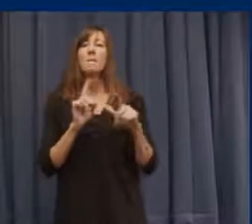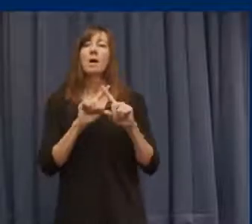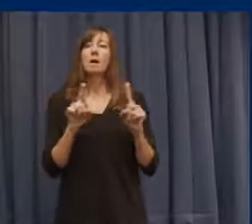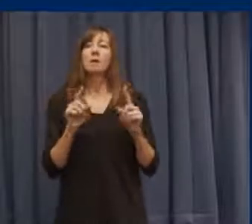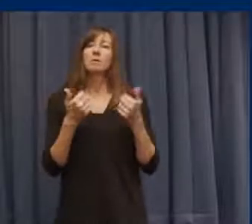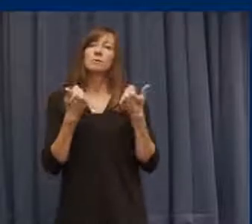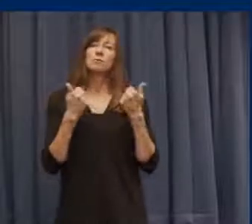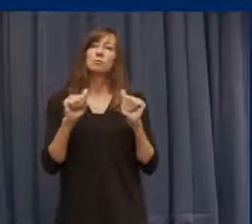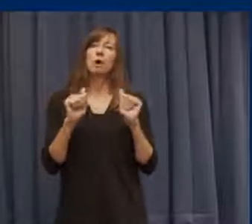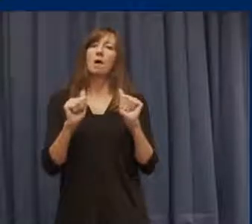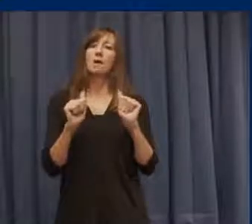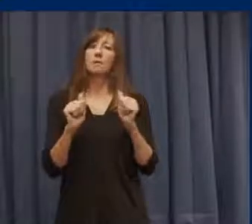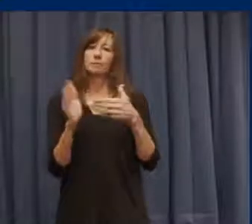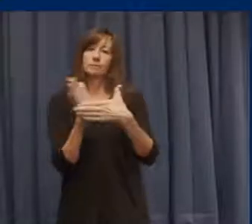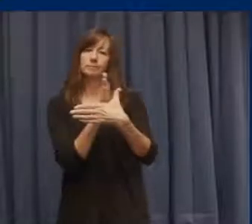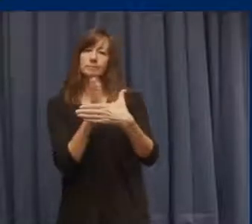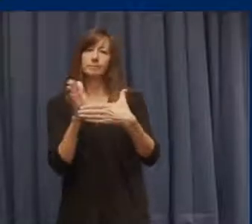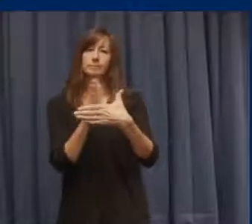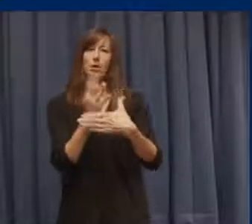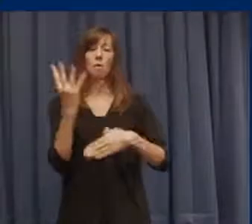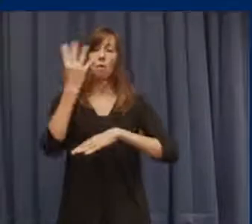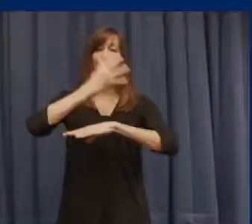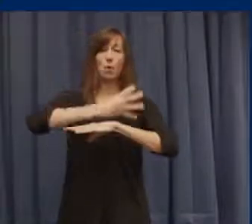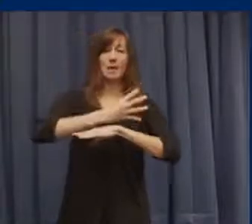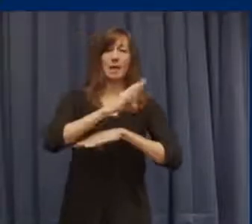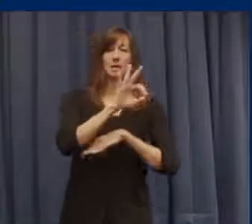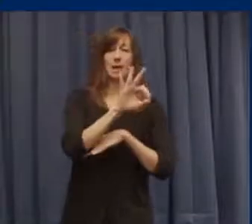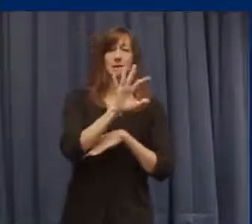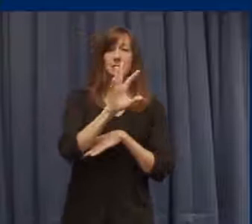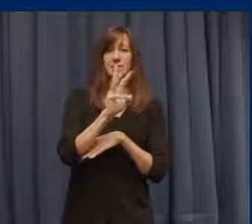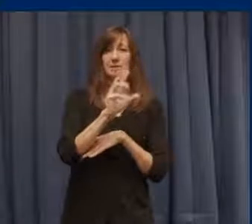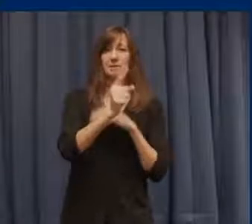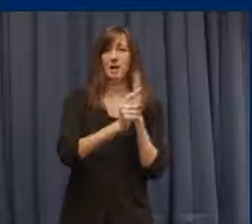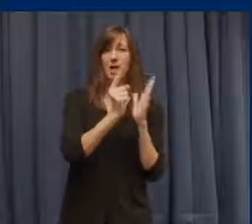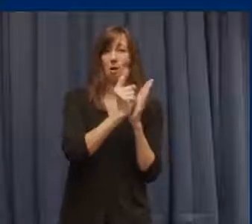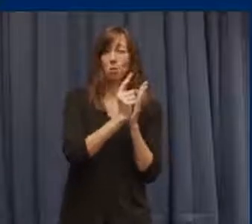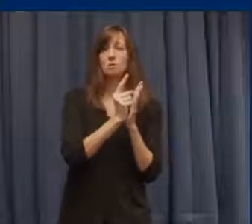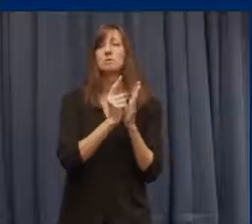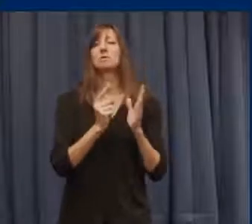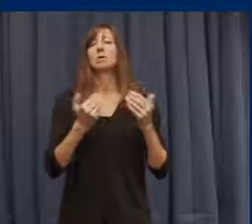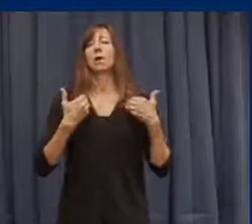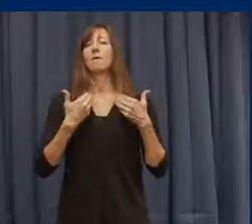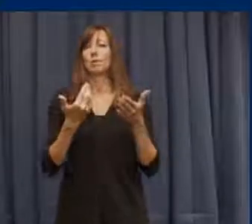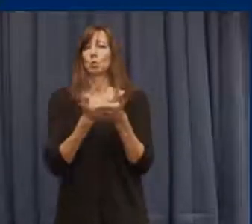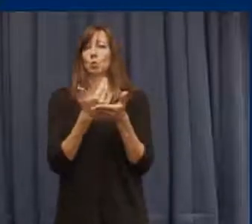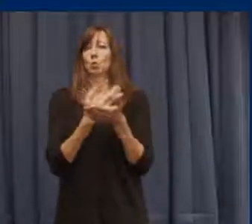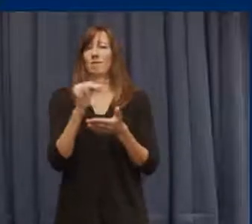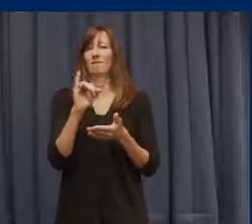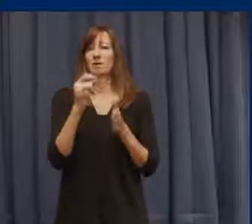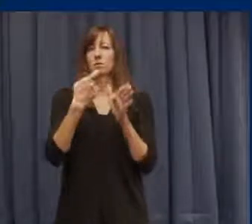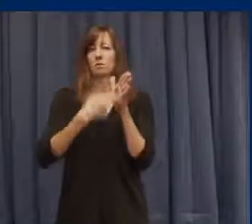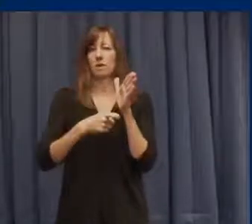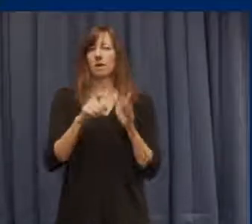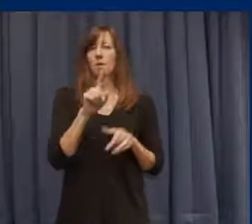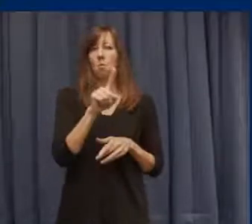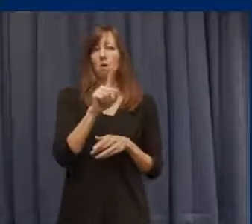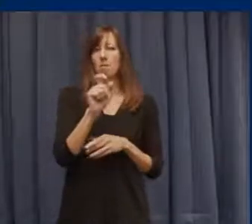over a 4-day, 96-hour period, we have a new infection rate of